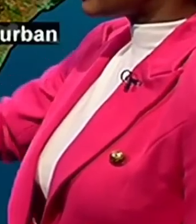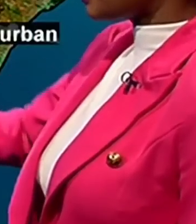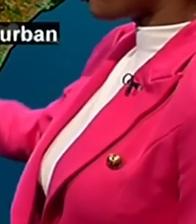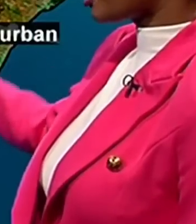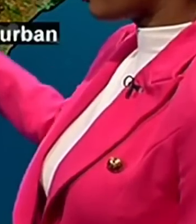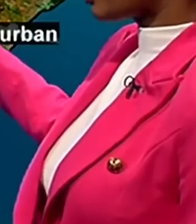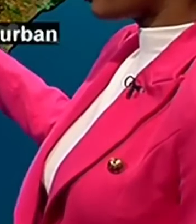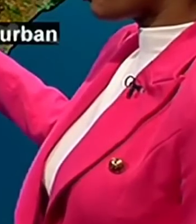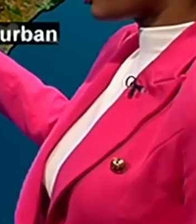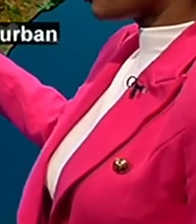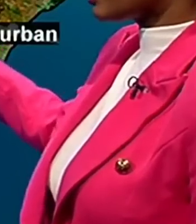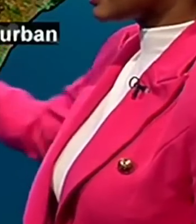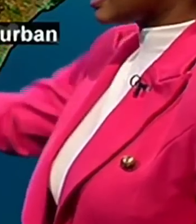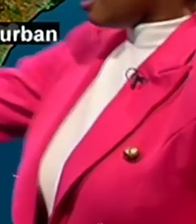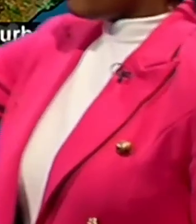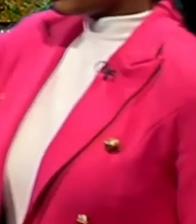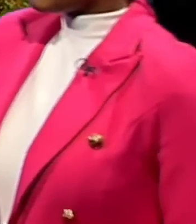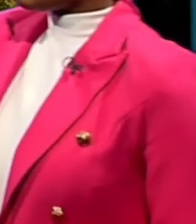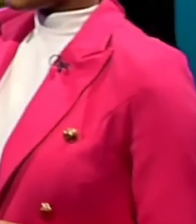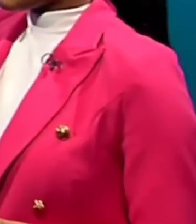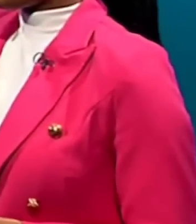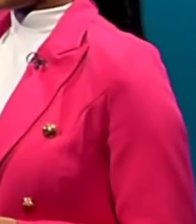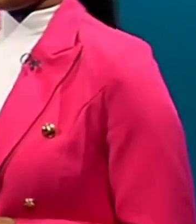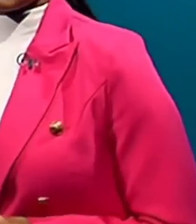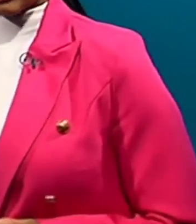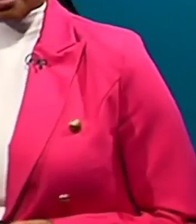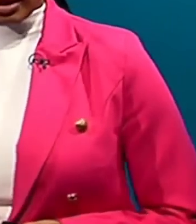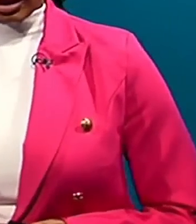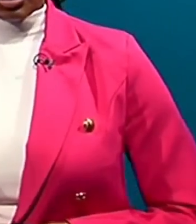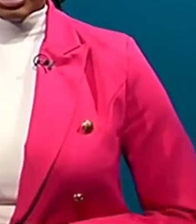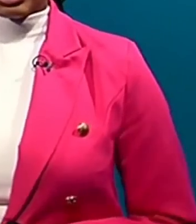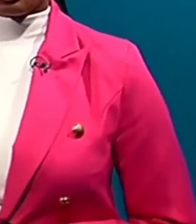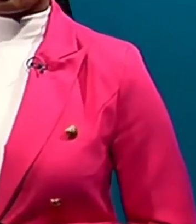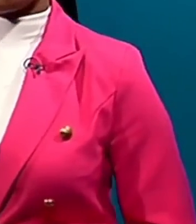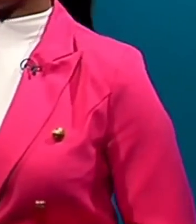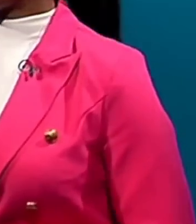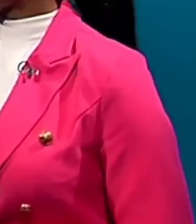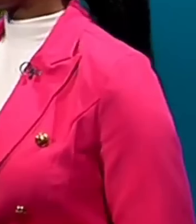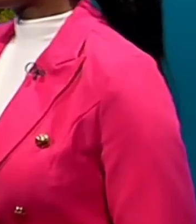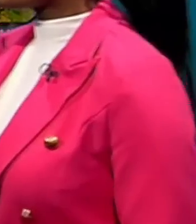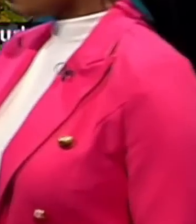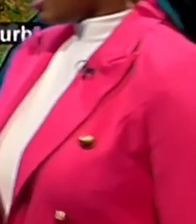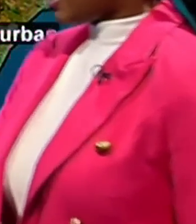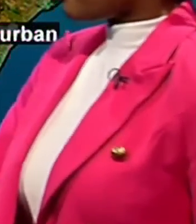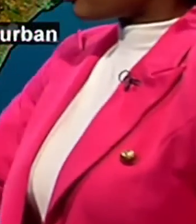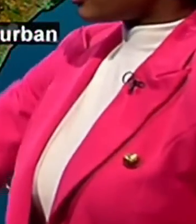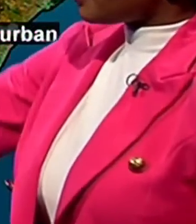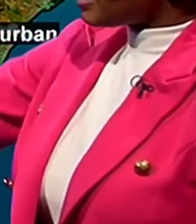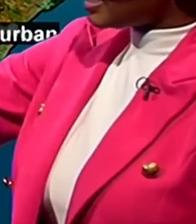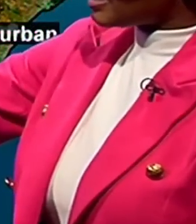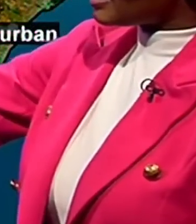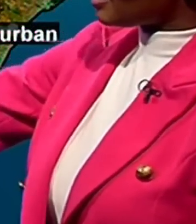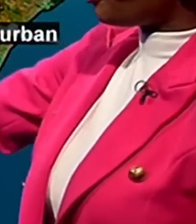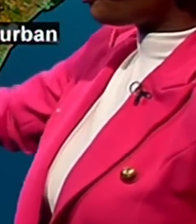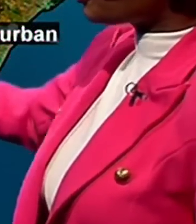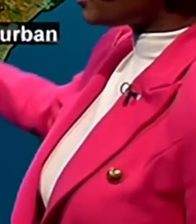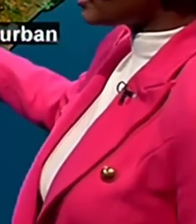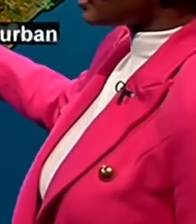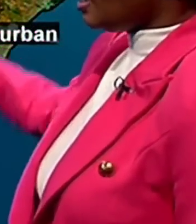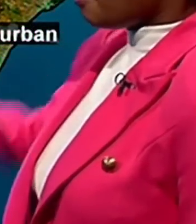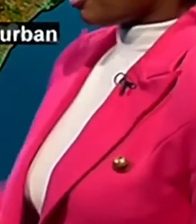Eastern Cape go ya ko karolong ya KwaZulu-Natal fa re lebella mo karolong ya Northern Cape le teng go tla nna le kgone go nna le diphefo ka moso semathana se na le